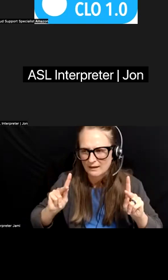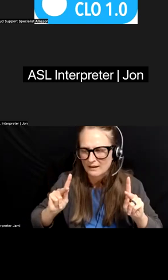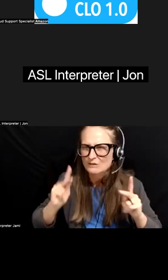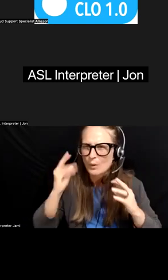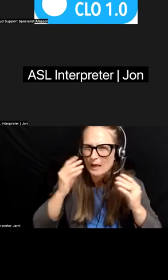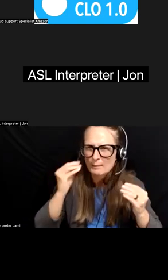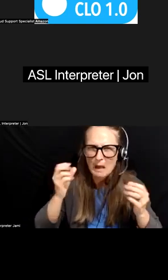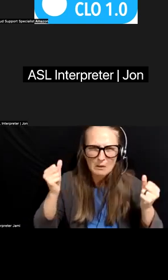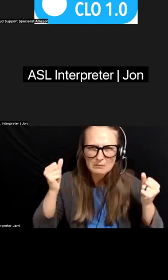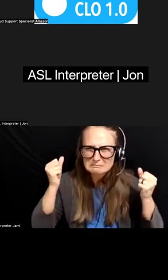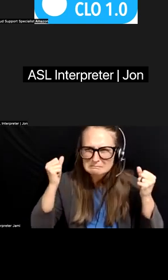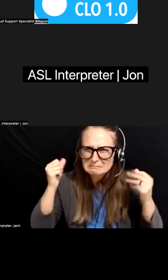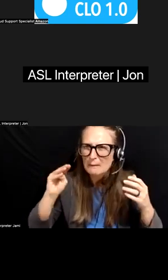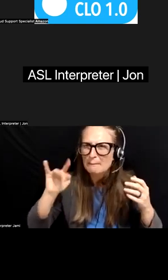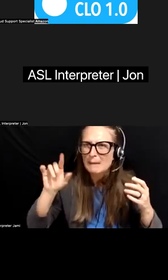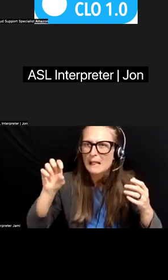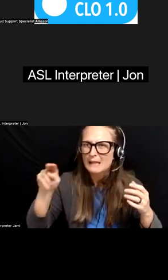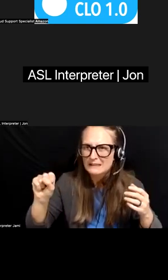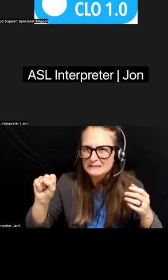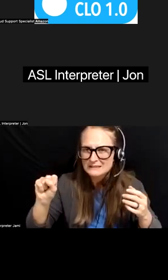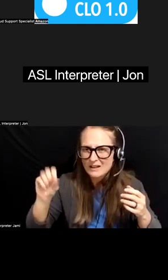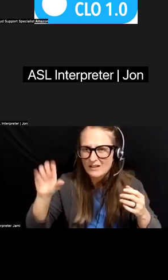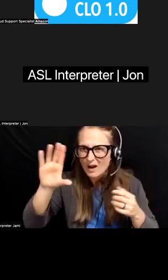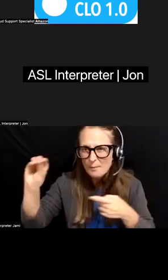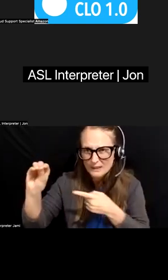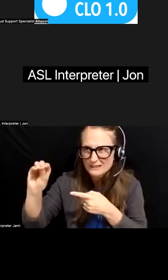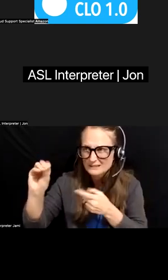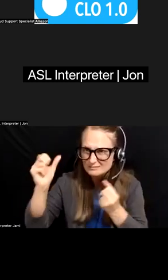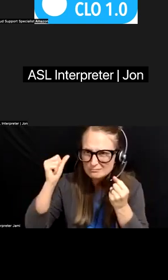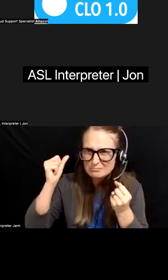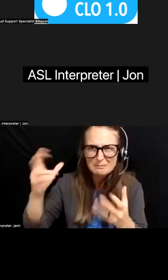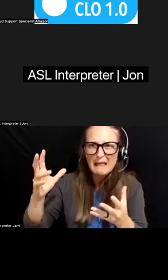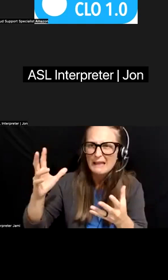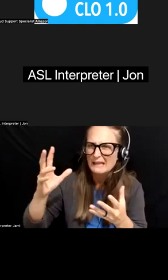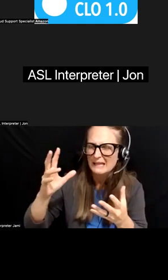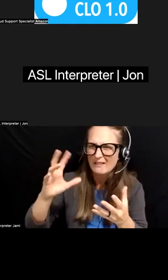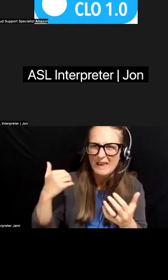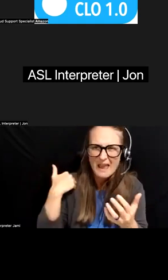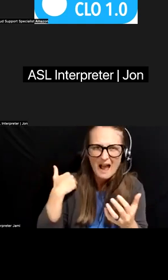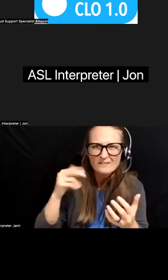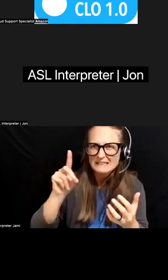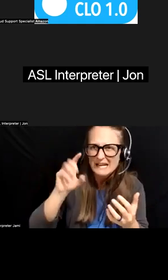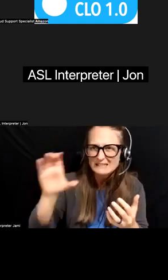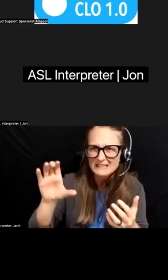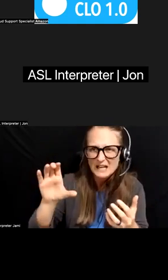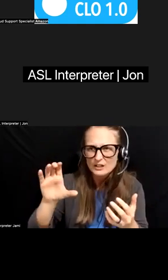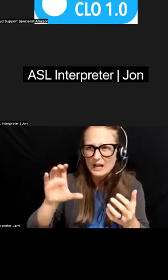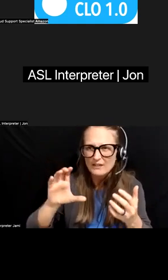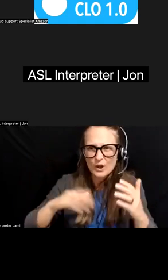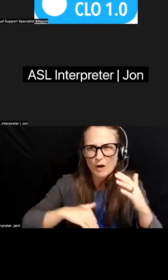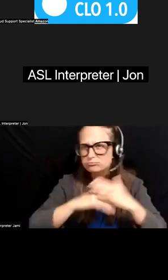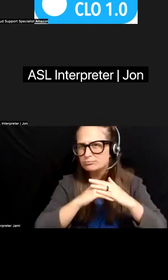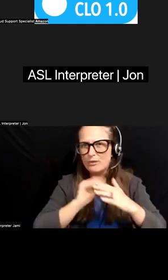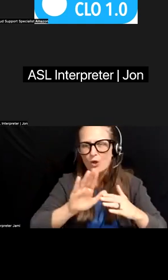of companies that have data centers, and they're optimizing their cost and security